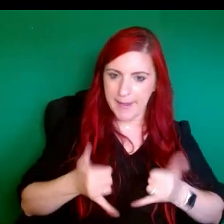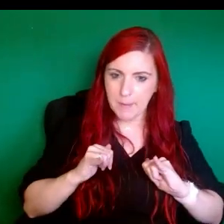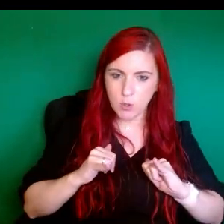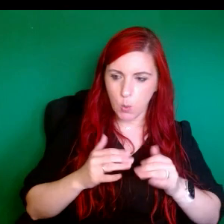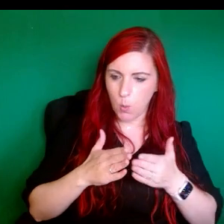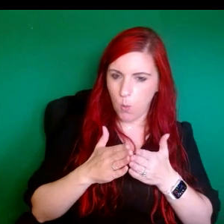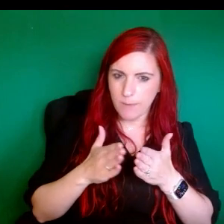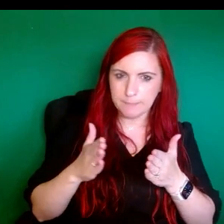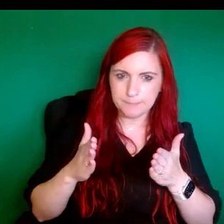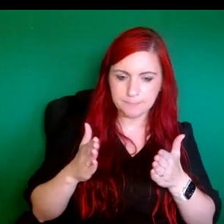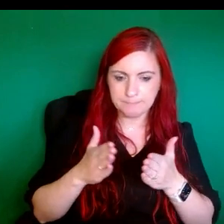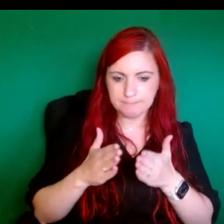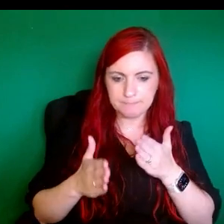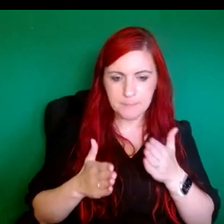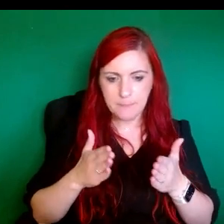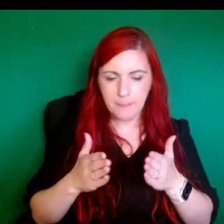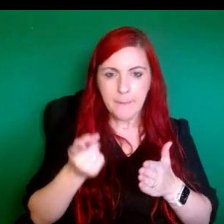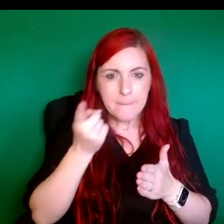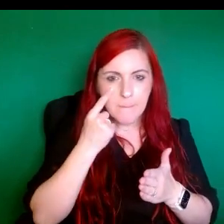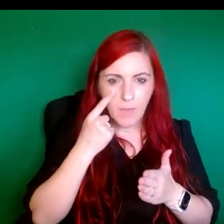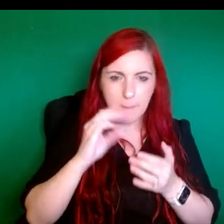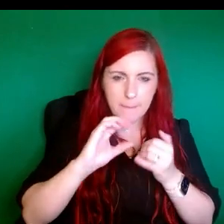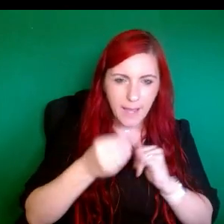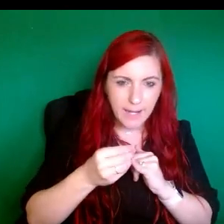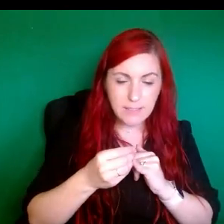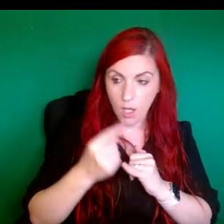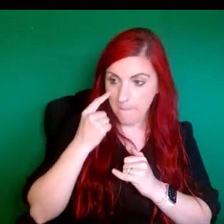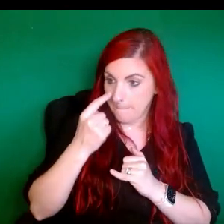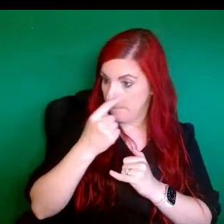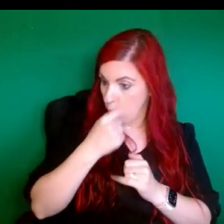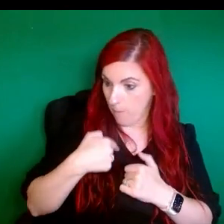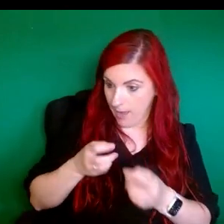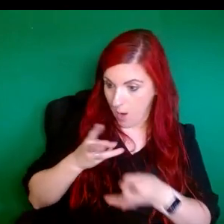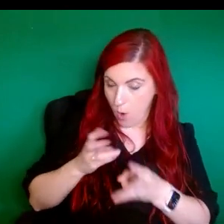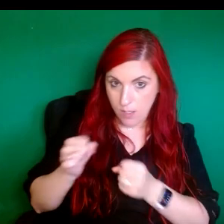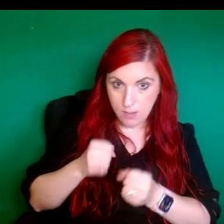pilot and prove the worth of our services, and then be able to